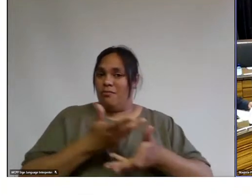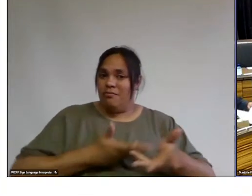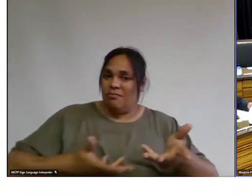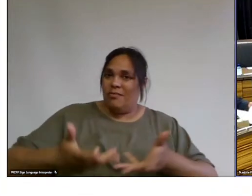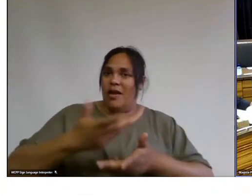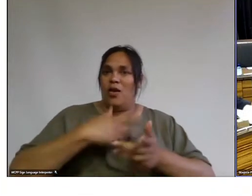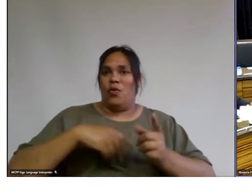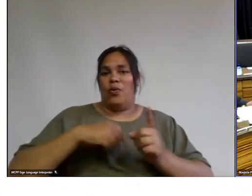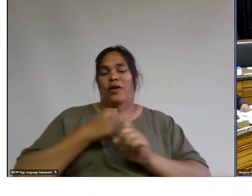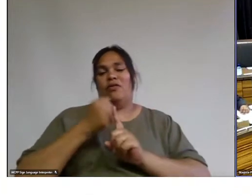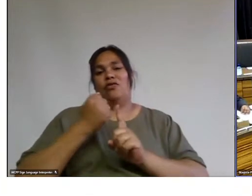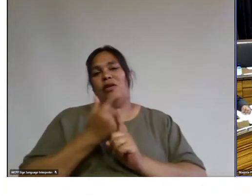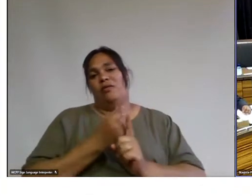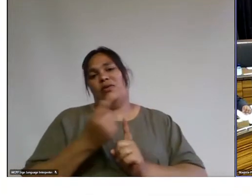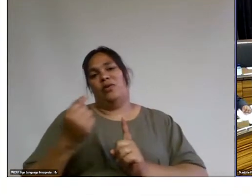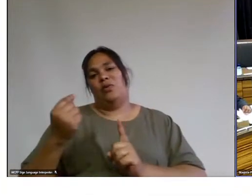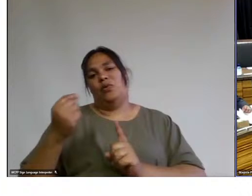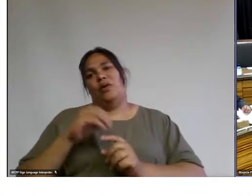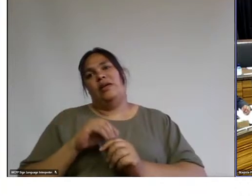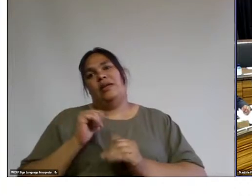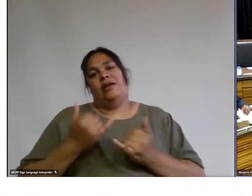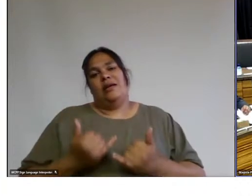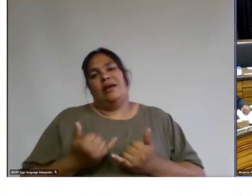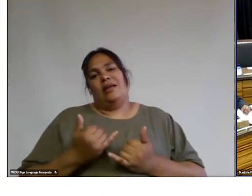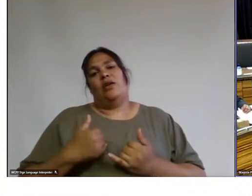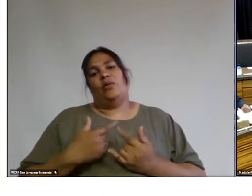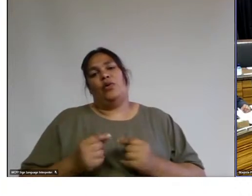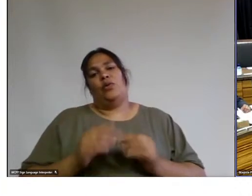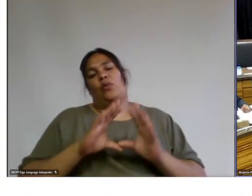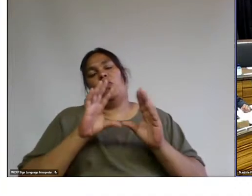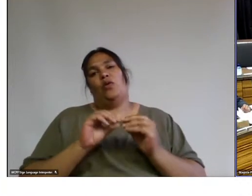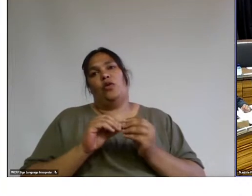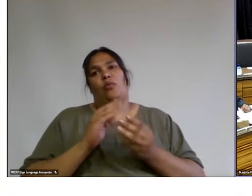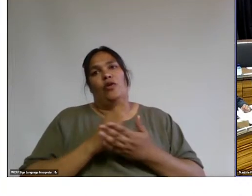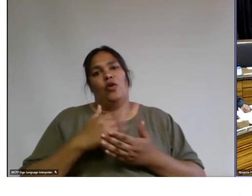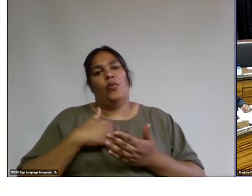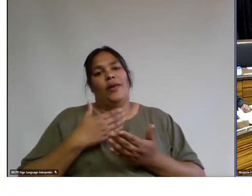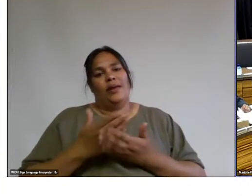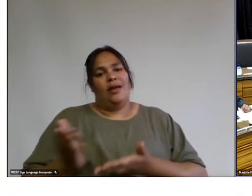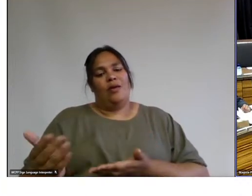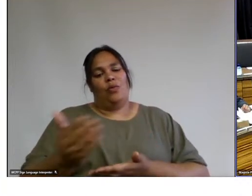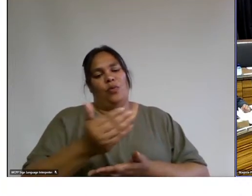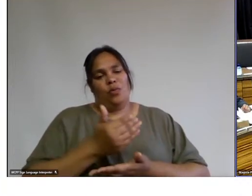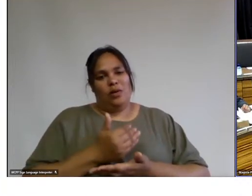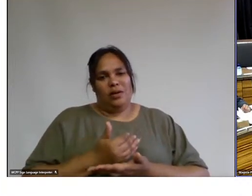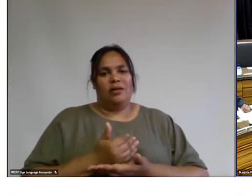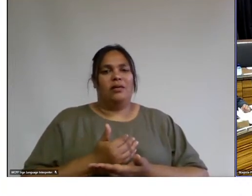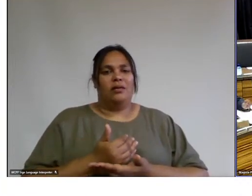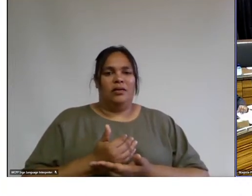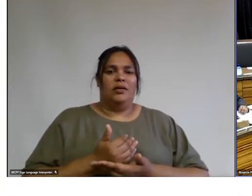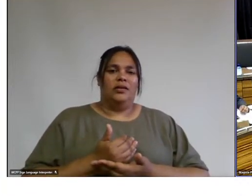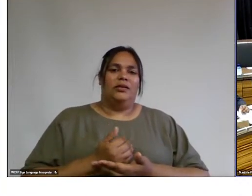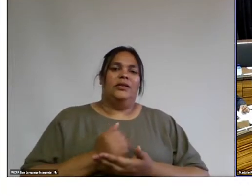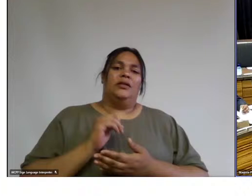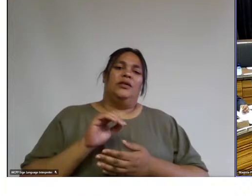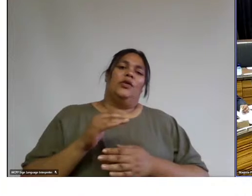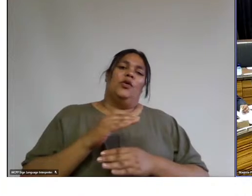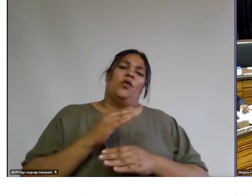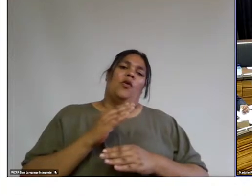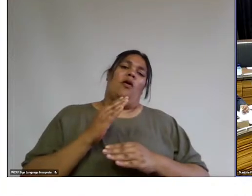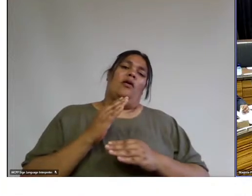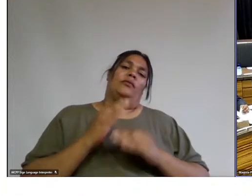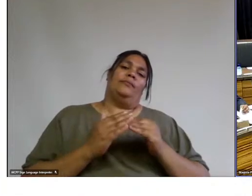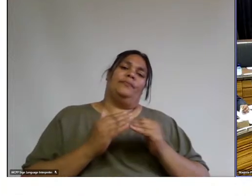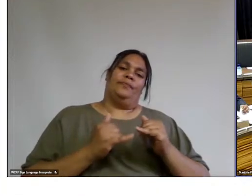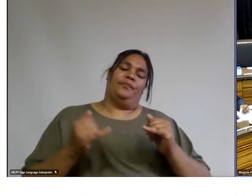drive in this year to currently review all of these to make sure that we can correct. The bottom line is that children do need to